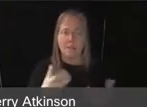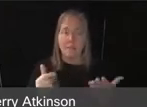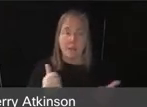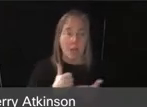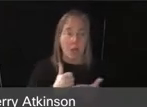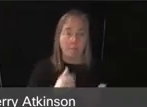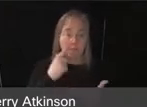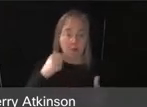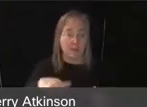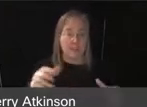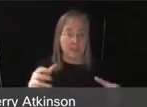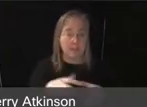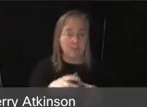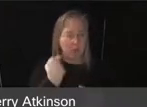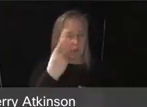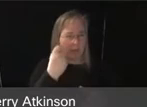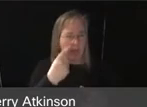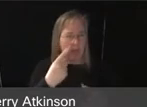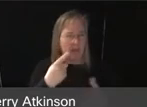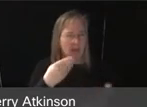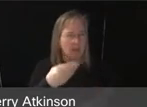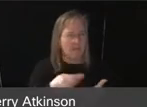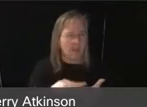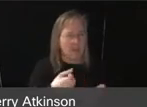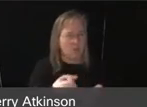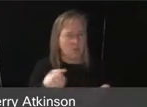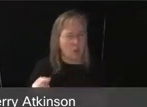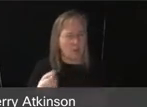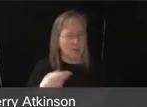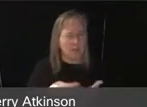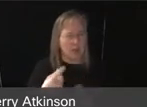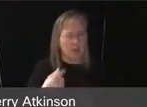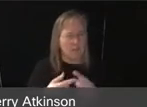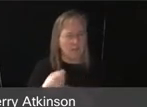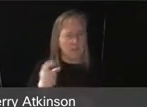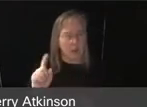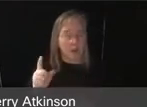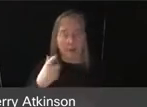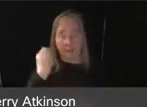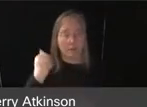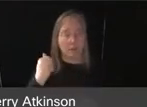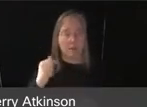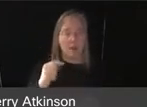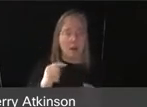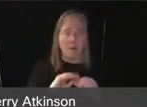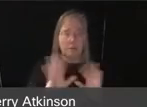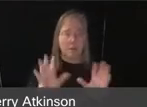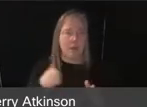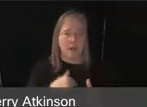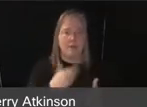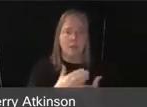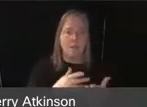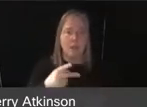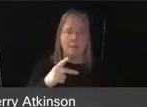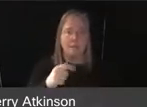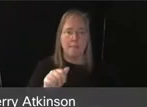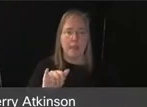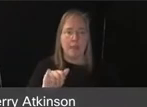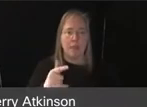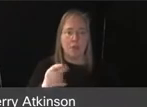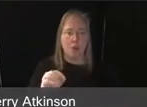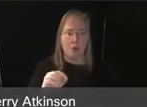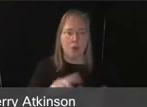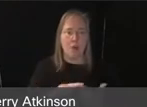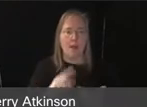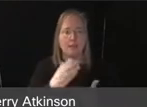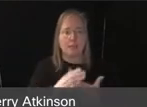committee to get an understanding of the funding sources, because obviously we've got some PAYGO, and I believe we'll have some bonds in